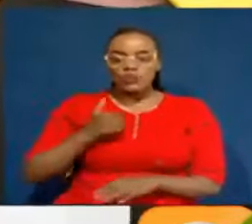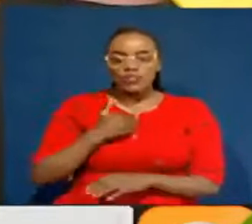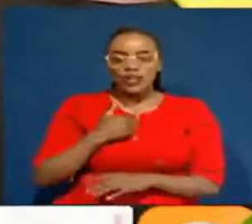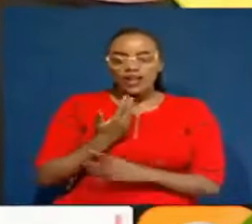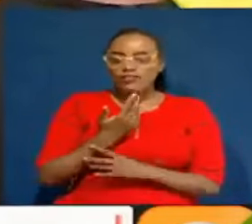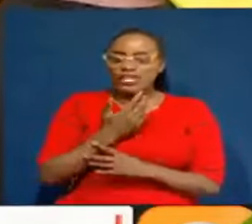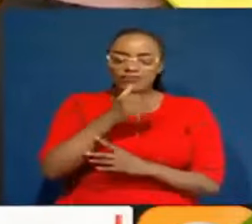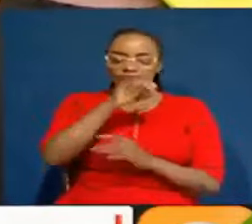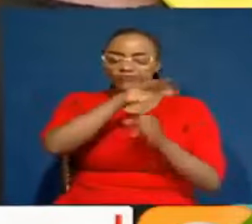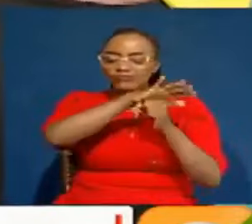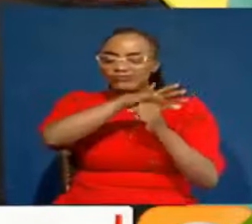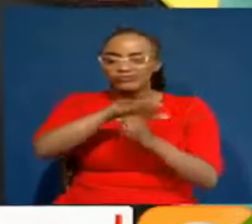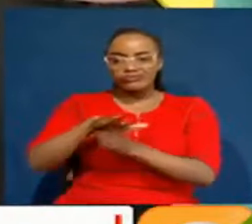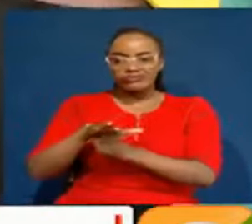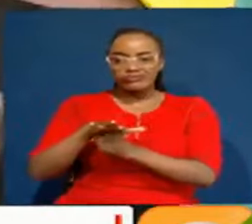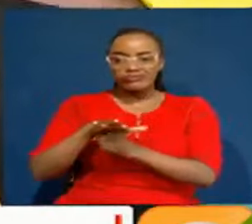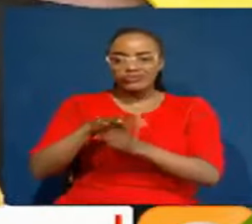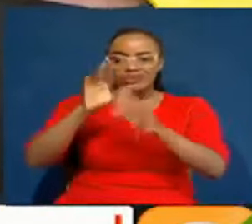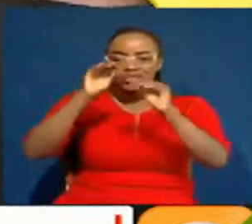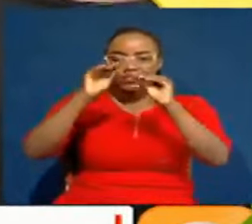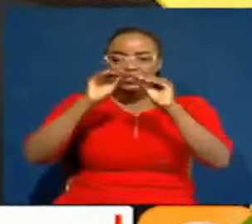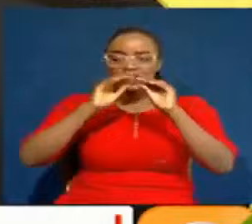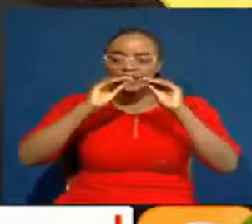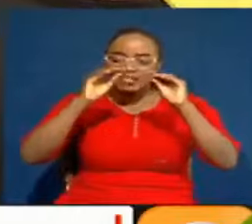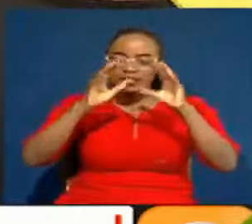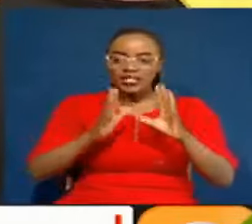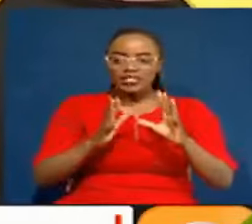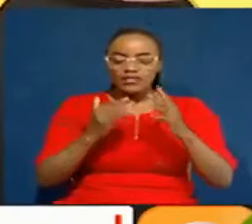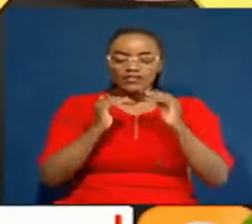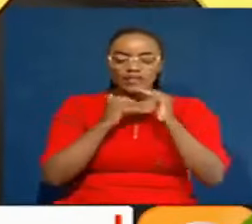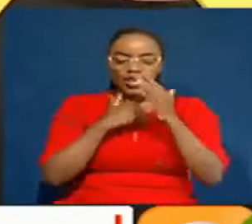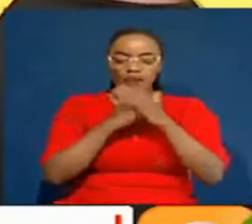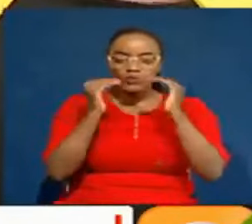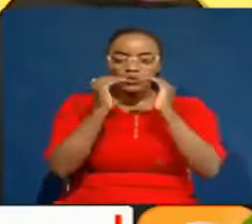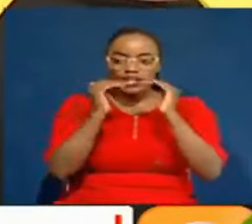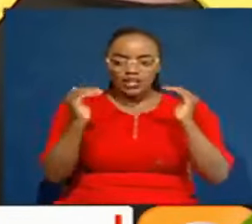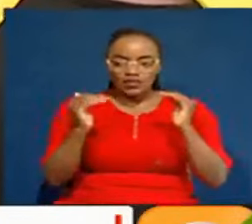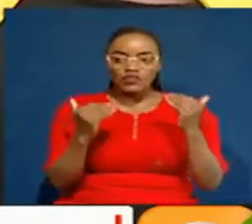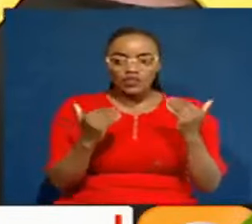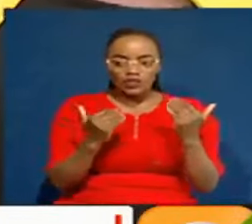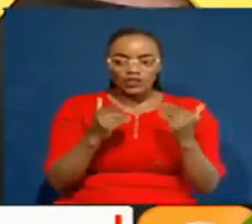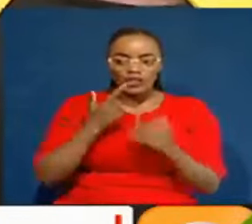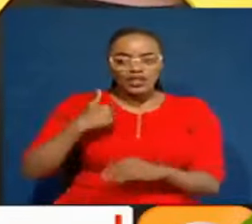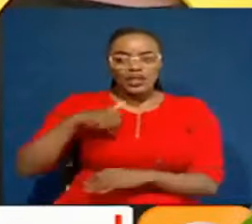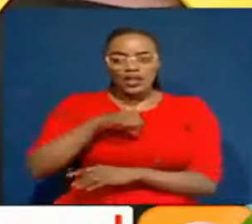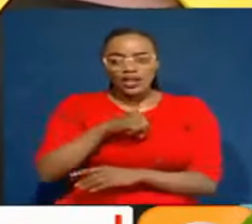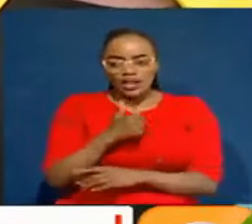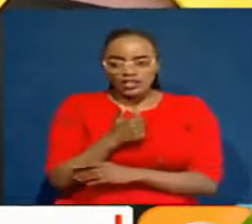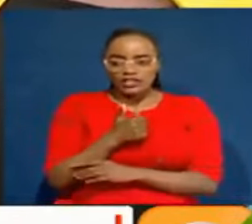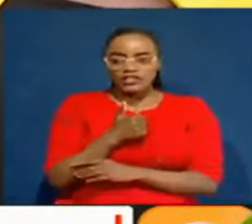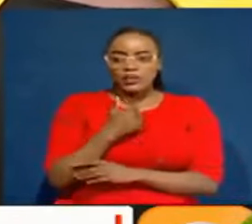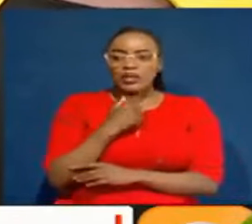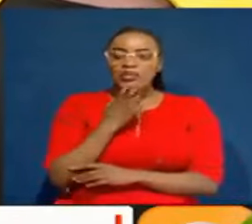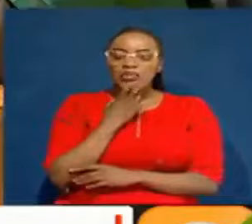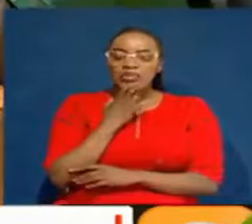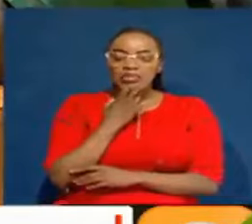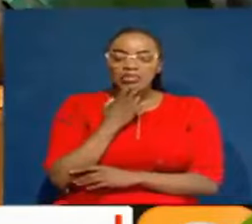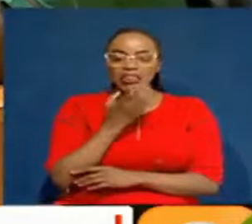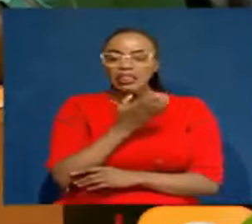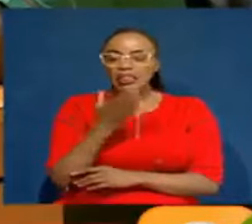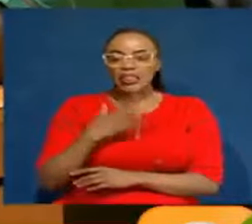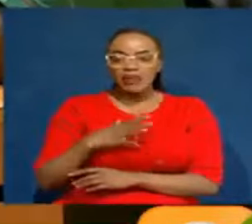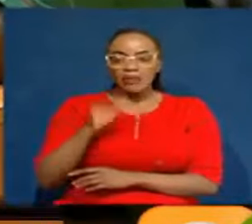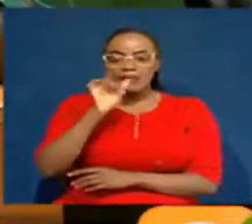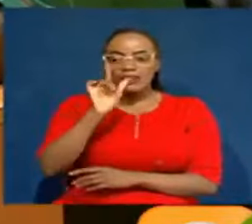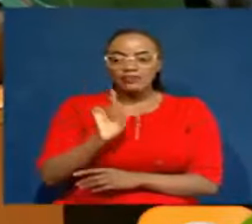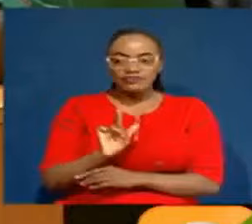degraded the teaching profession to the level that we are now a laughing stock in the region.